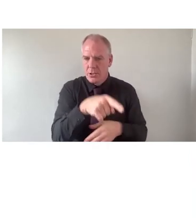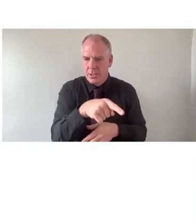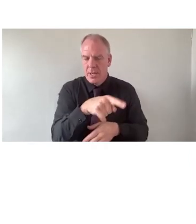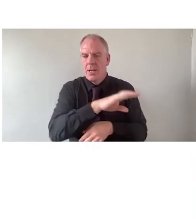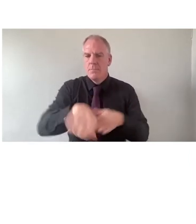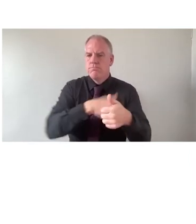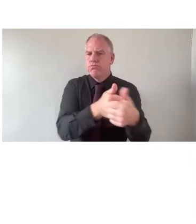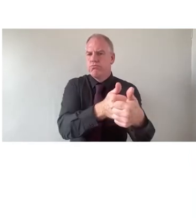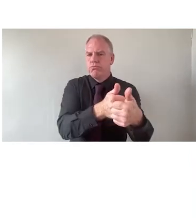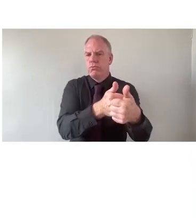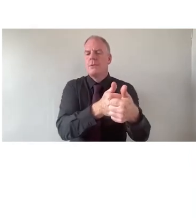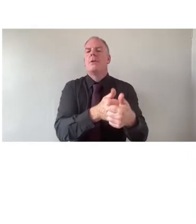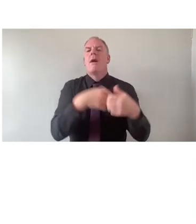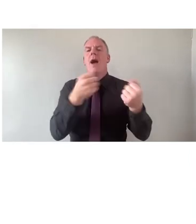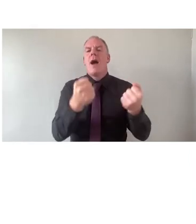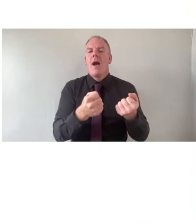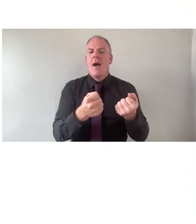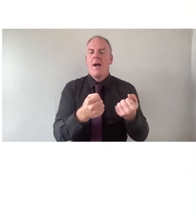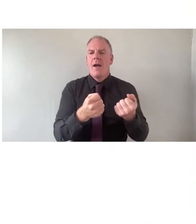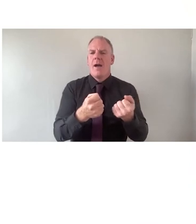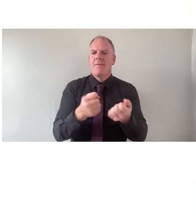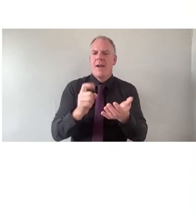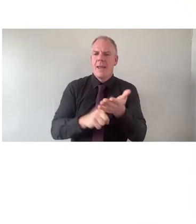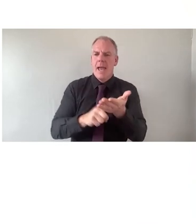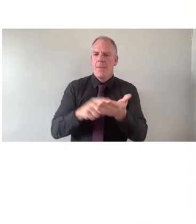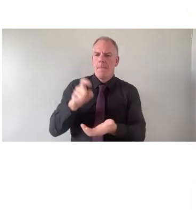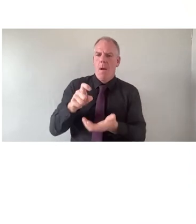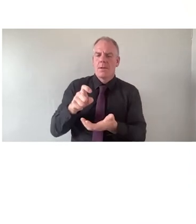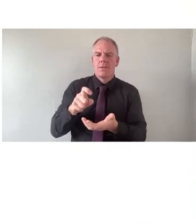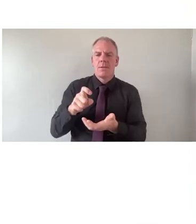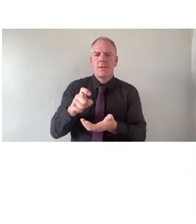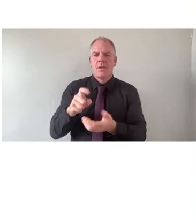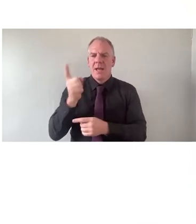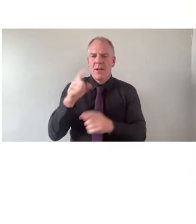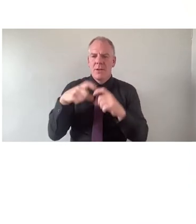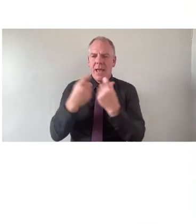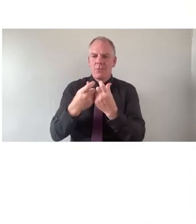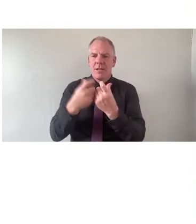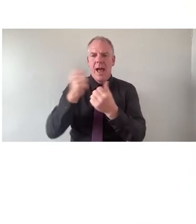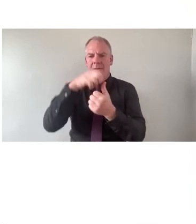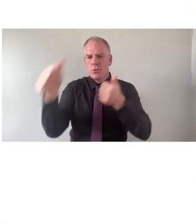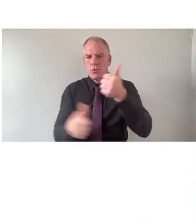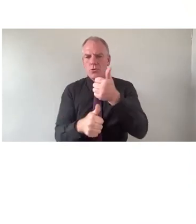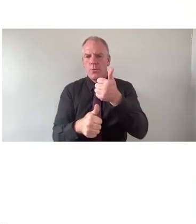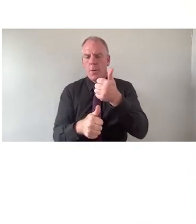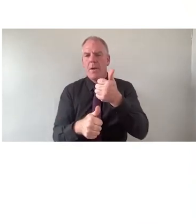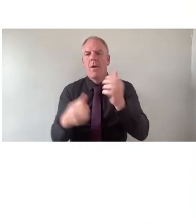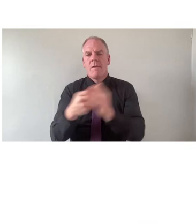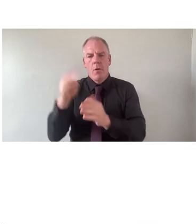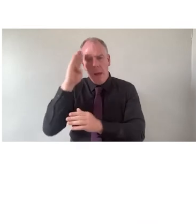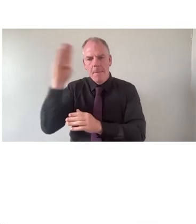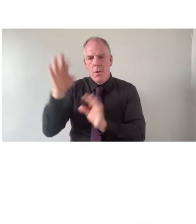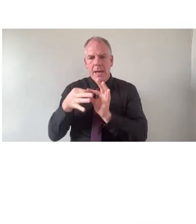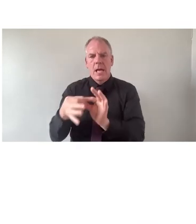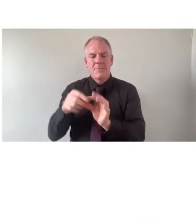that, we have a Labour Market Advisory Council, but that council has a specific subgroup on employer engagement, and that will be taking a